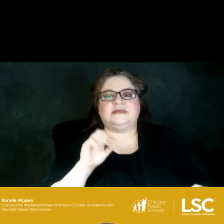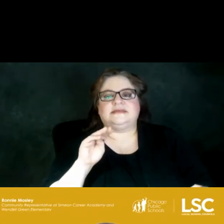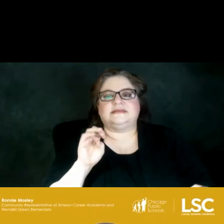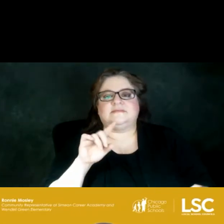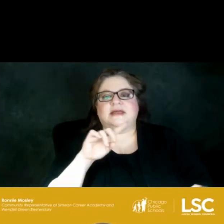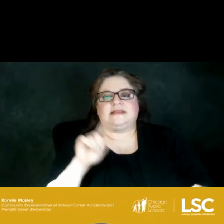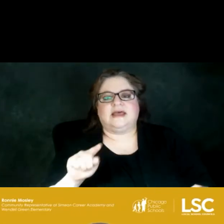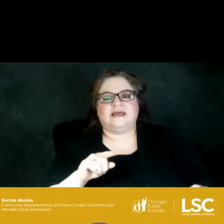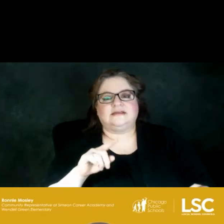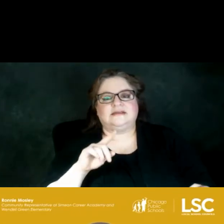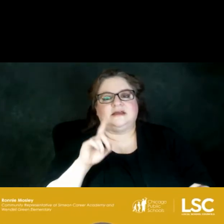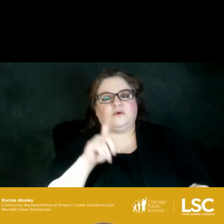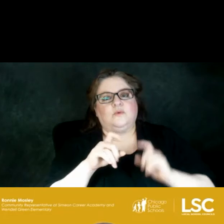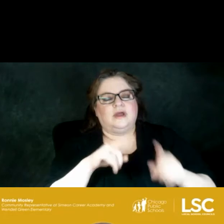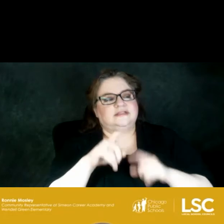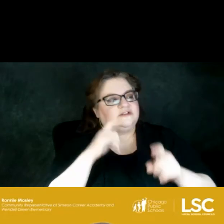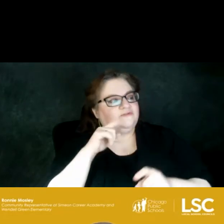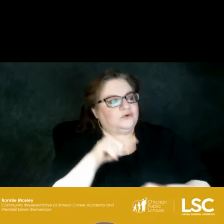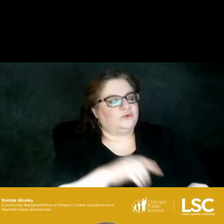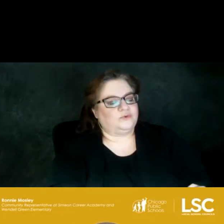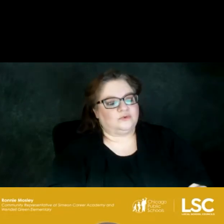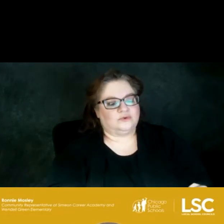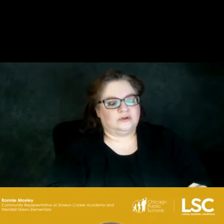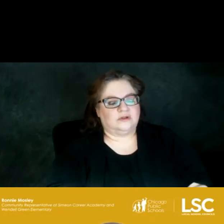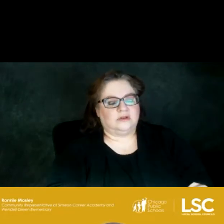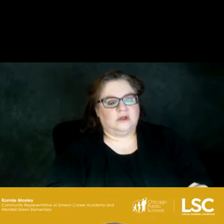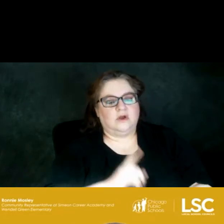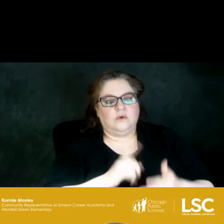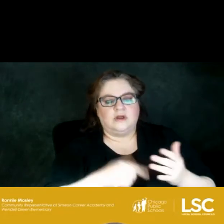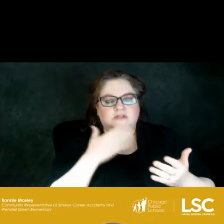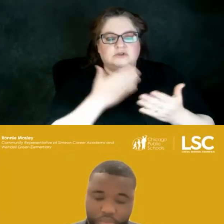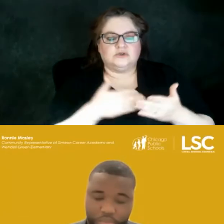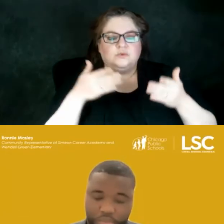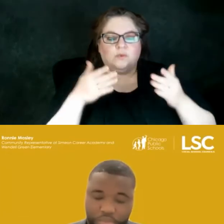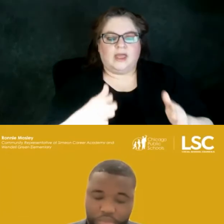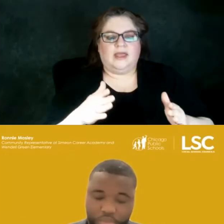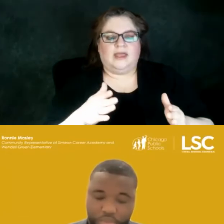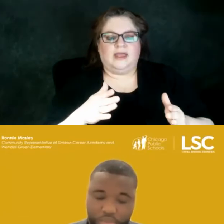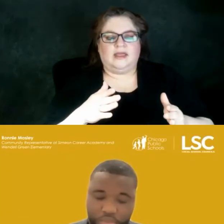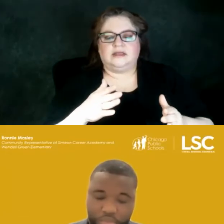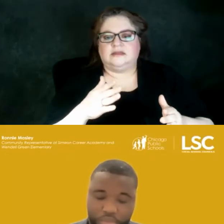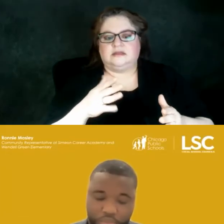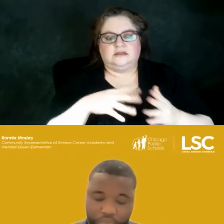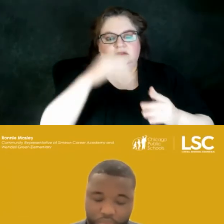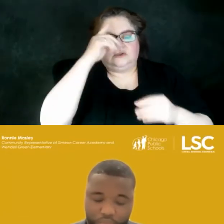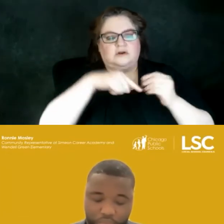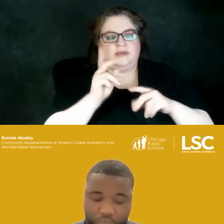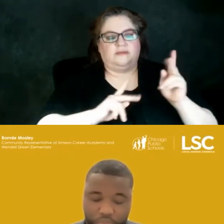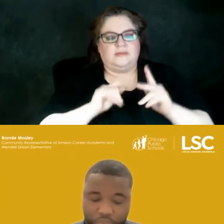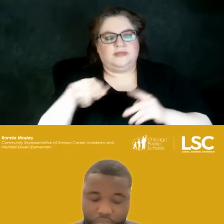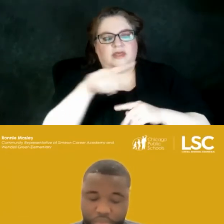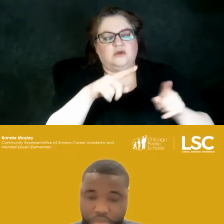Mendez, question came in for you. What is a good way to get to know the people that you are